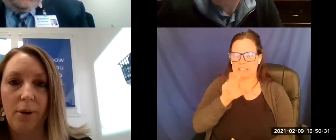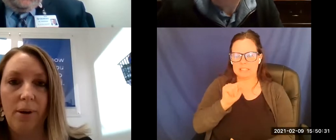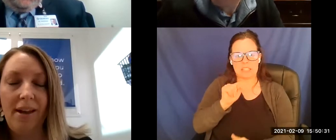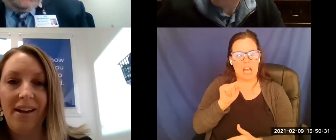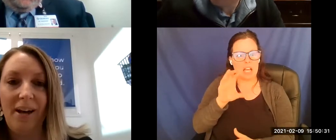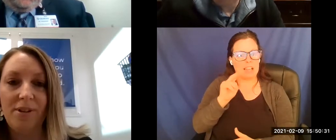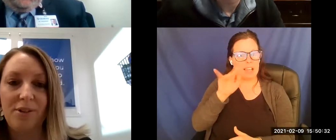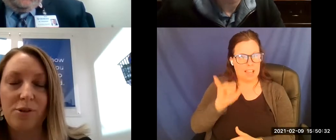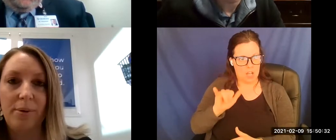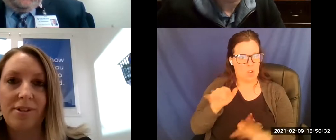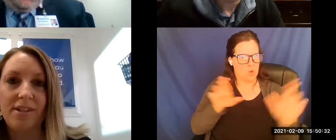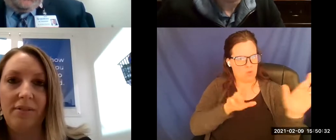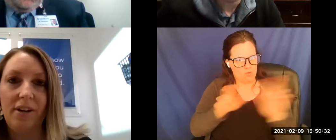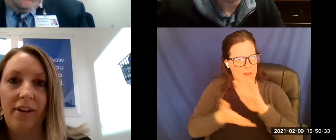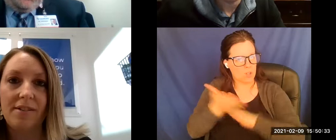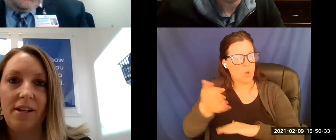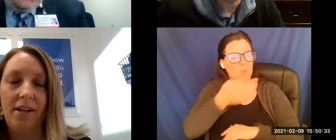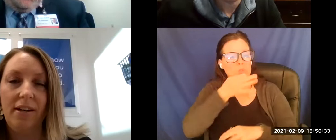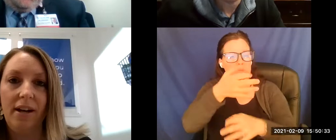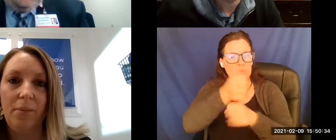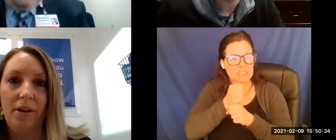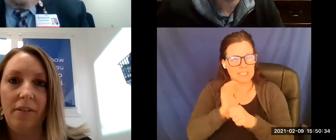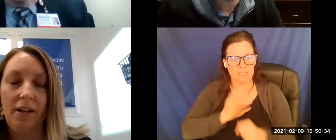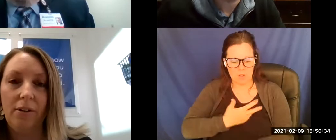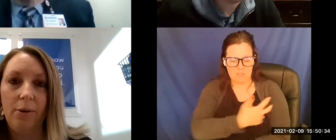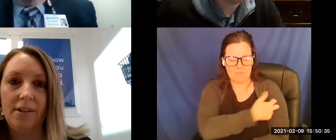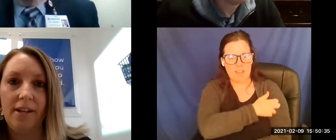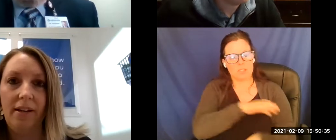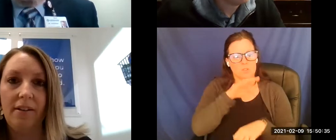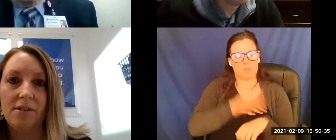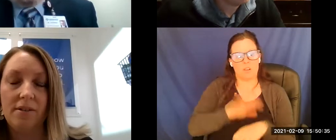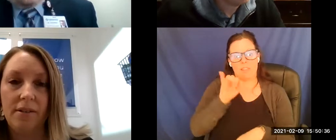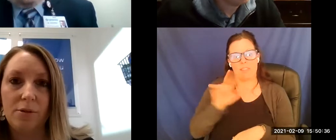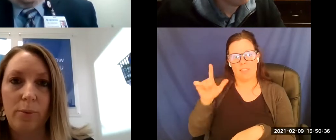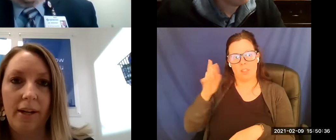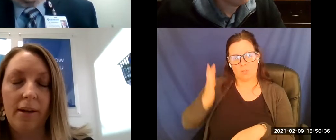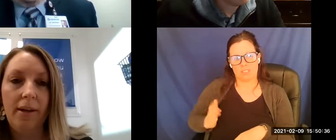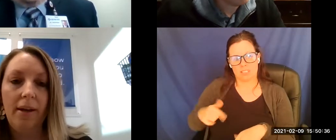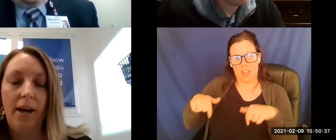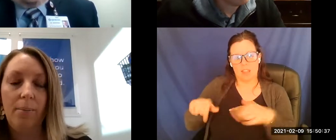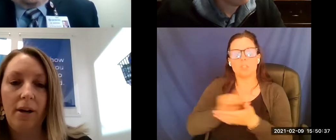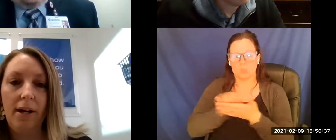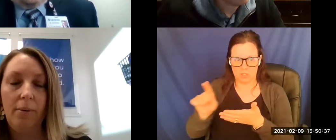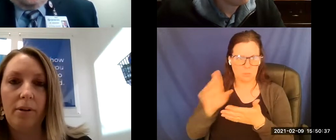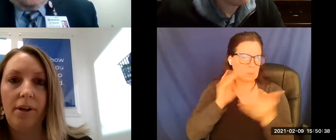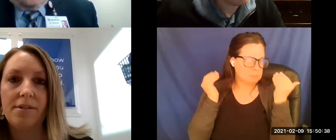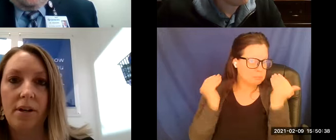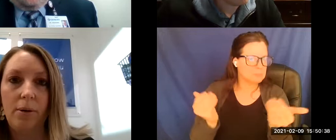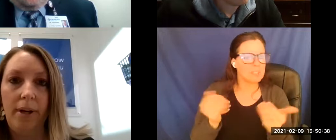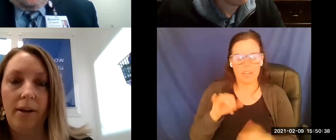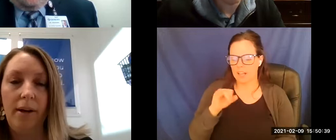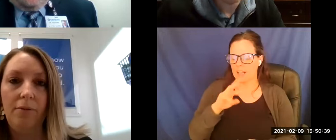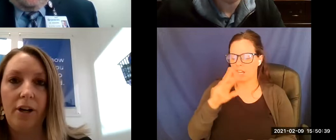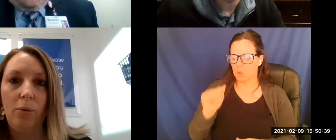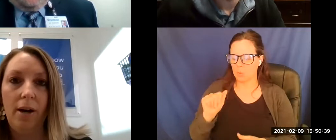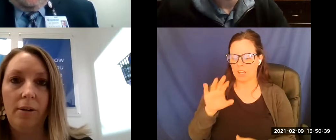to go as soon as we receive our vaccine on the Illinois side this week. Our Iowa clinics are